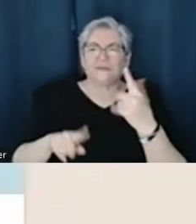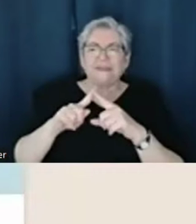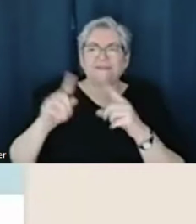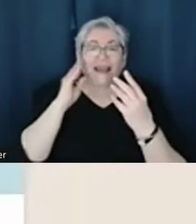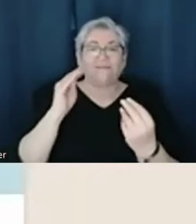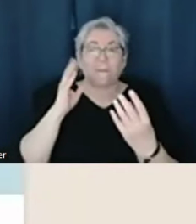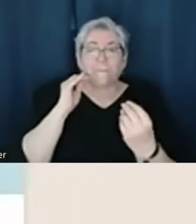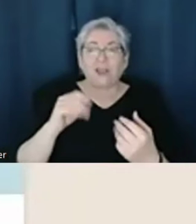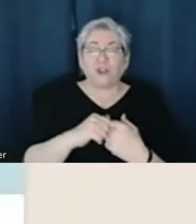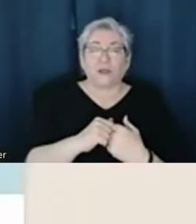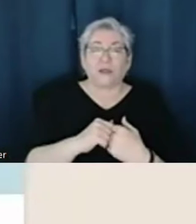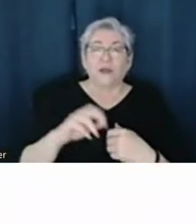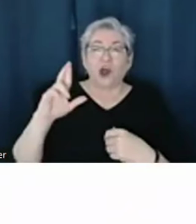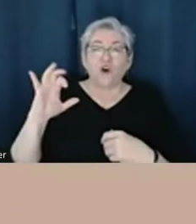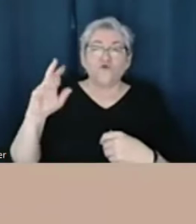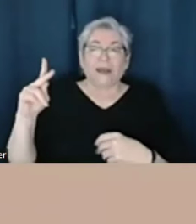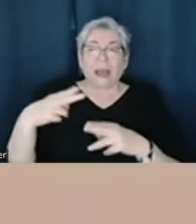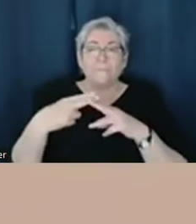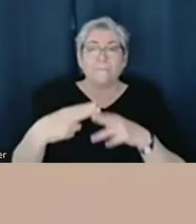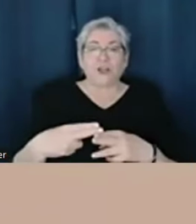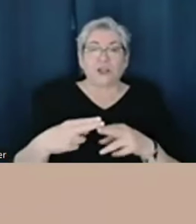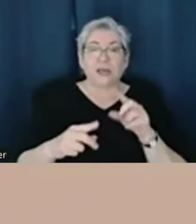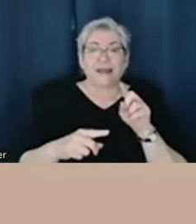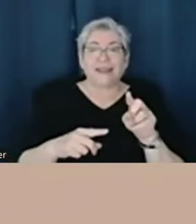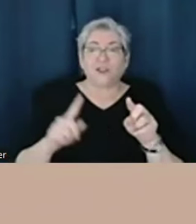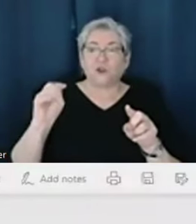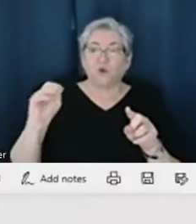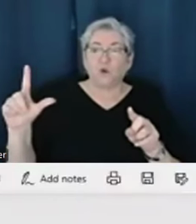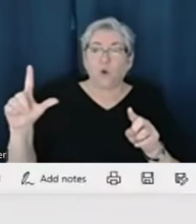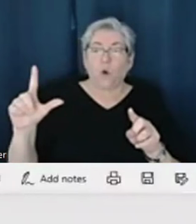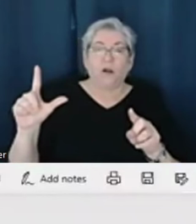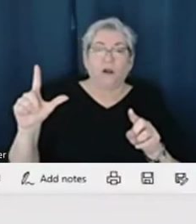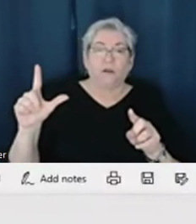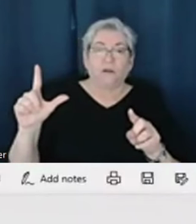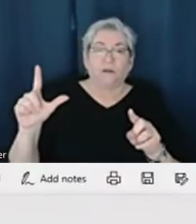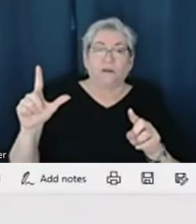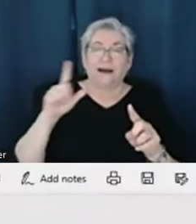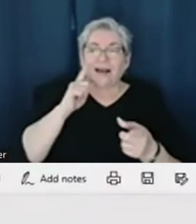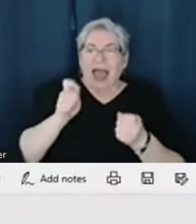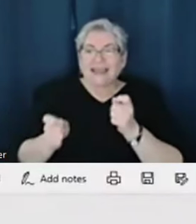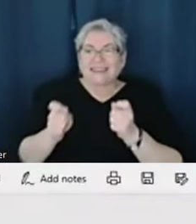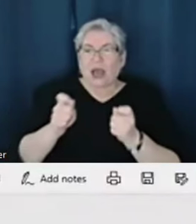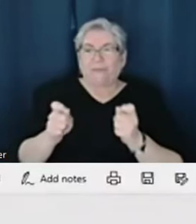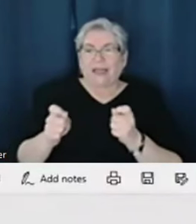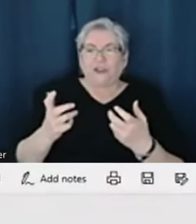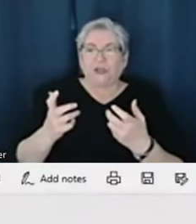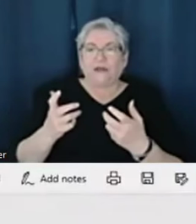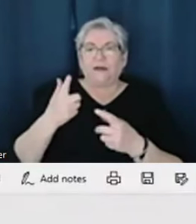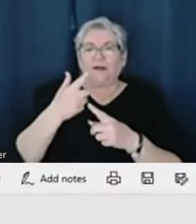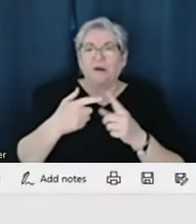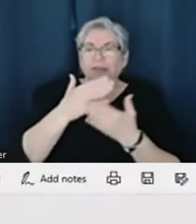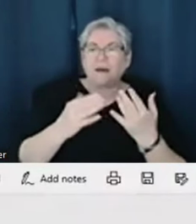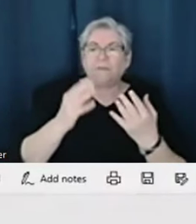Rick mentioned, this tool is really an adaptation of a piece of material that was developed by